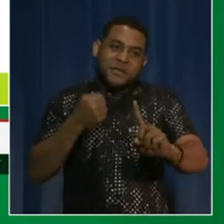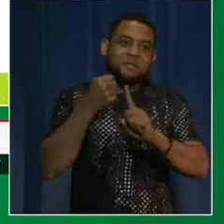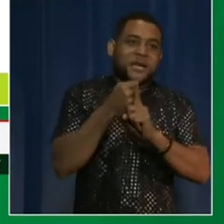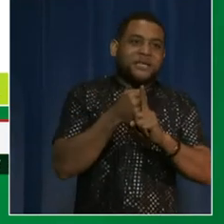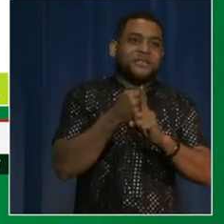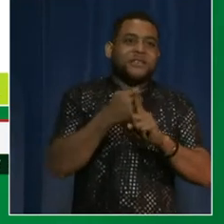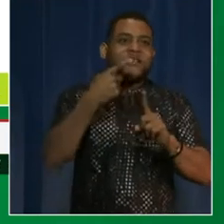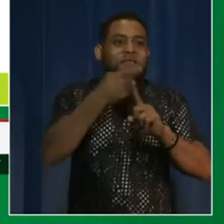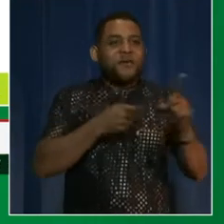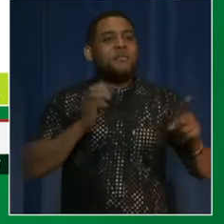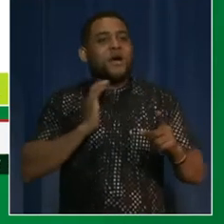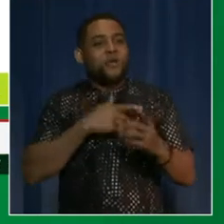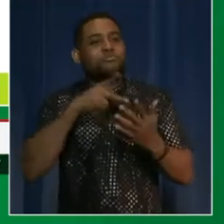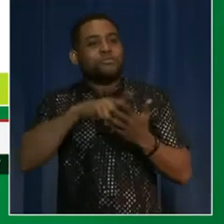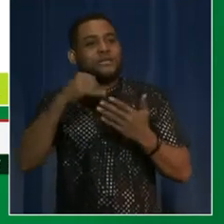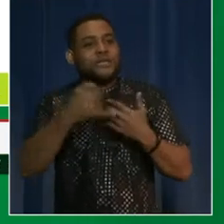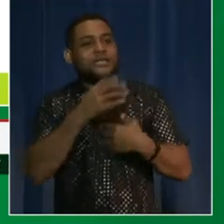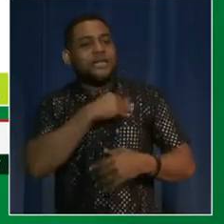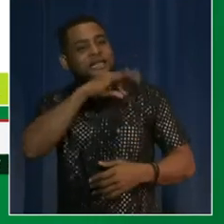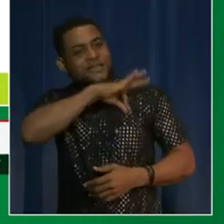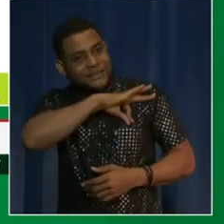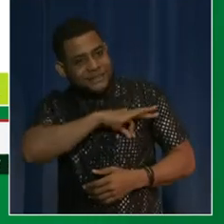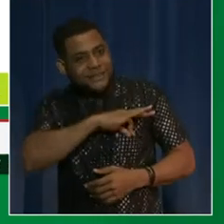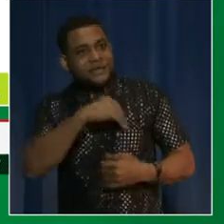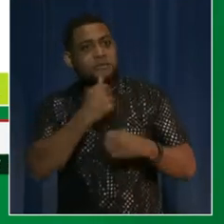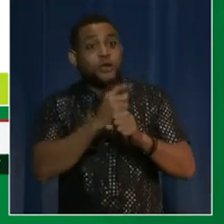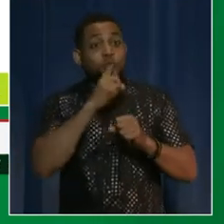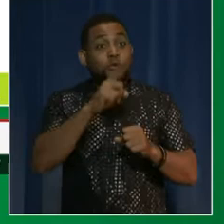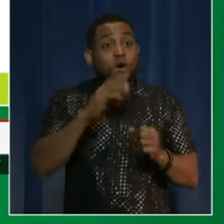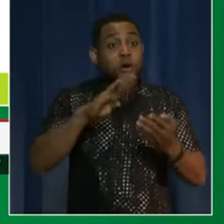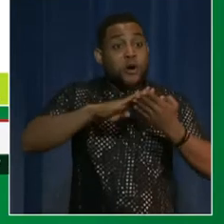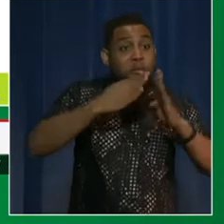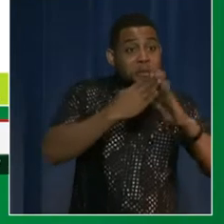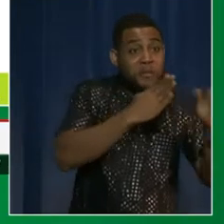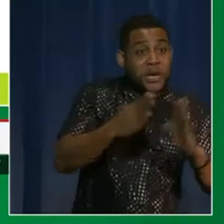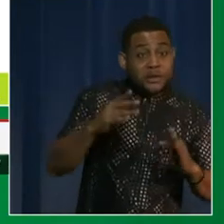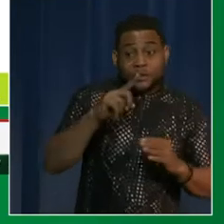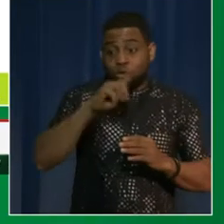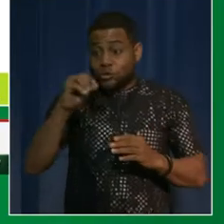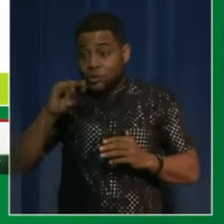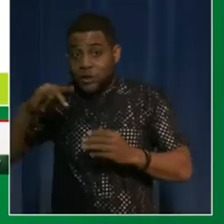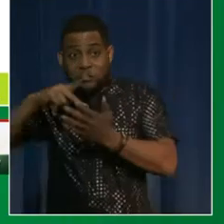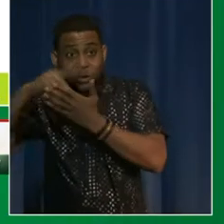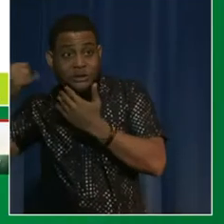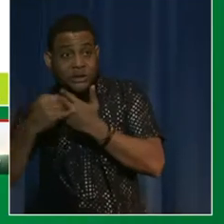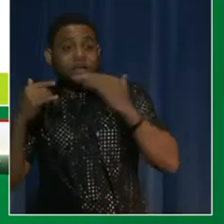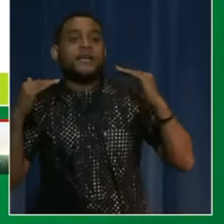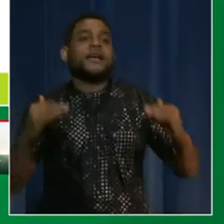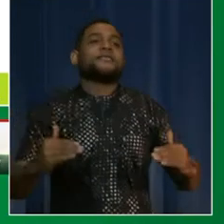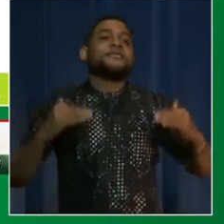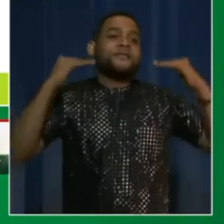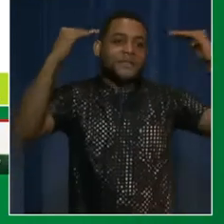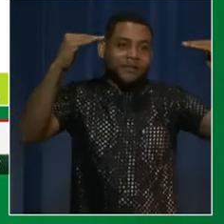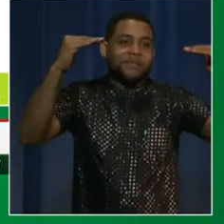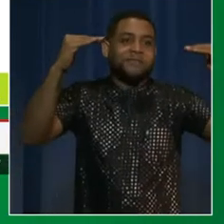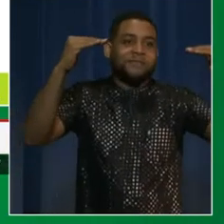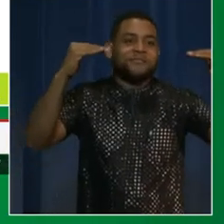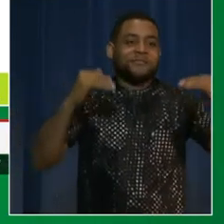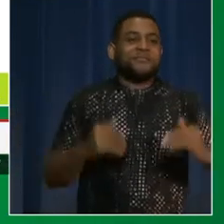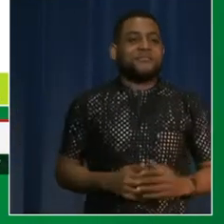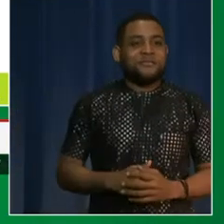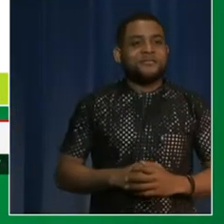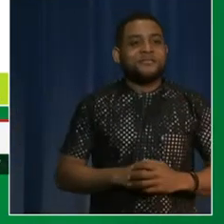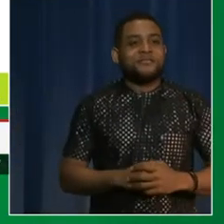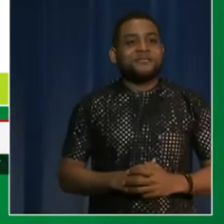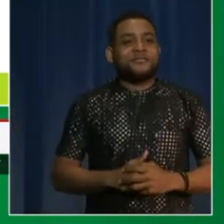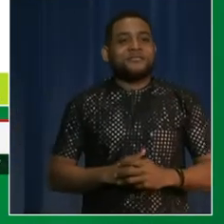our incentives so that our community plans and zoning initiatives really advance the sets of goals that we have